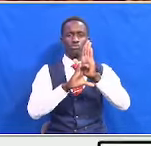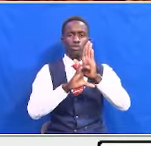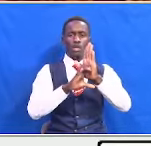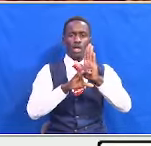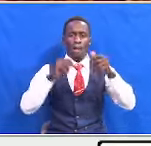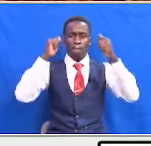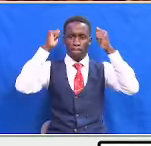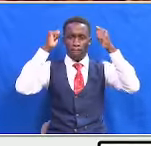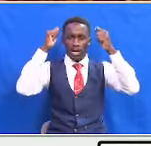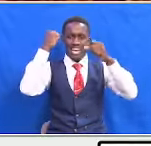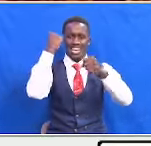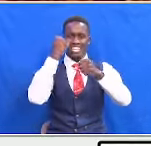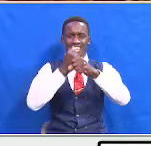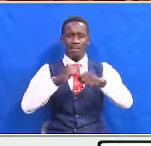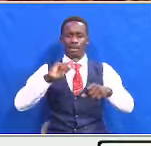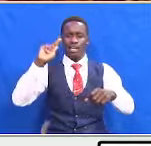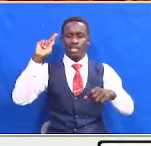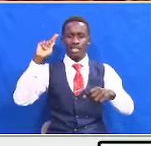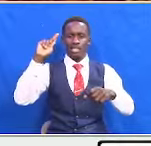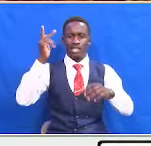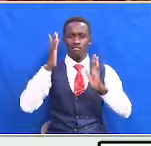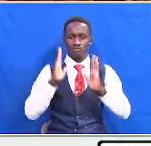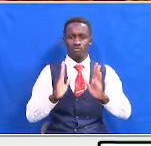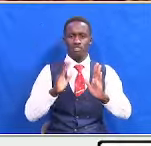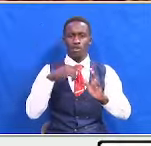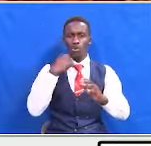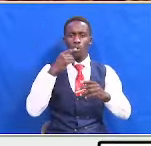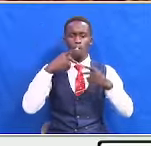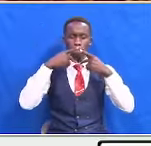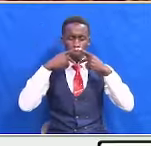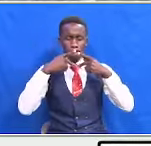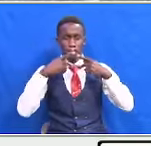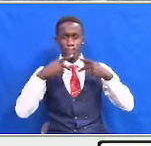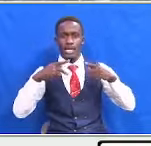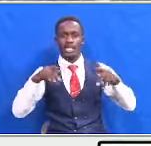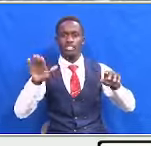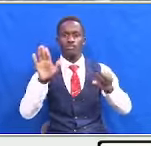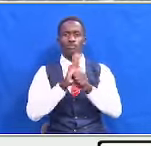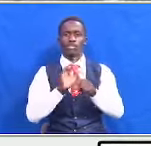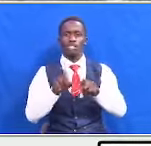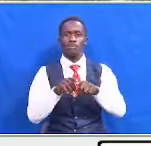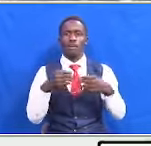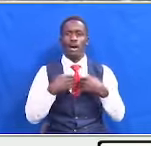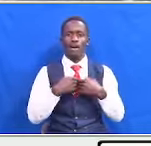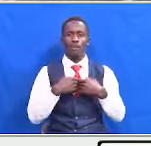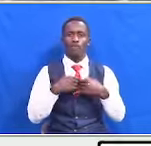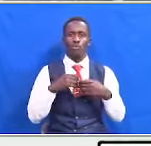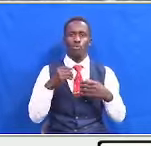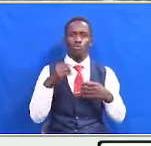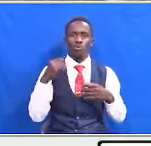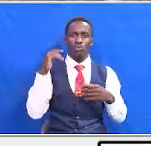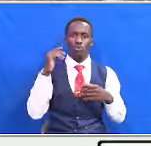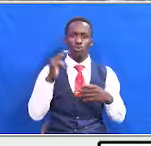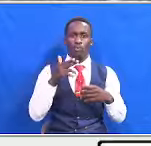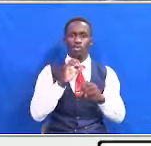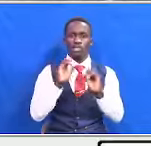Protests are conducted by citizens who are peaceful and unarmed. Huku visa vya mauaji yaliyoshuhudiwa